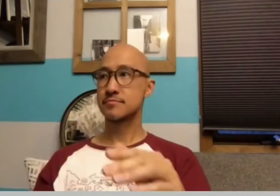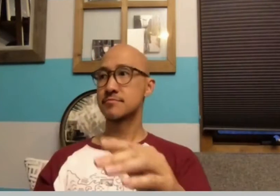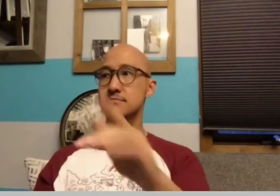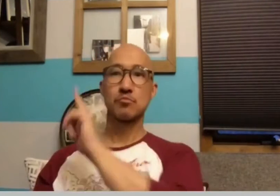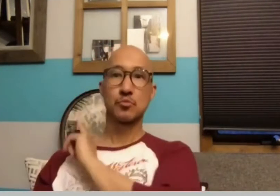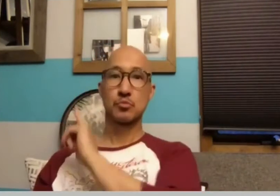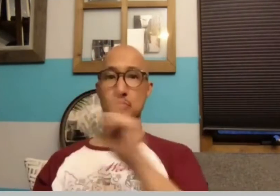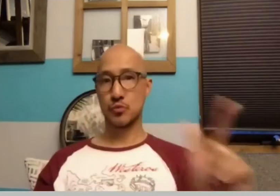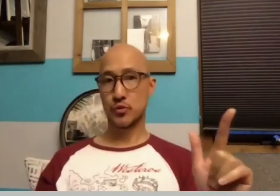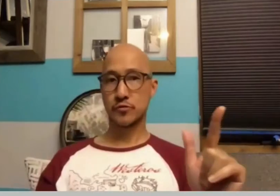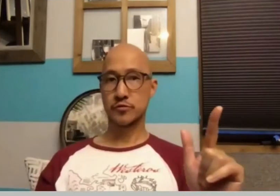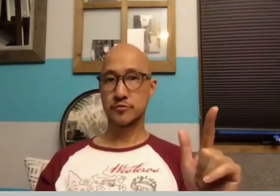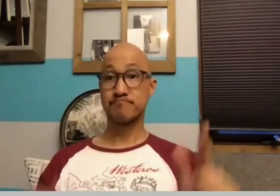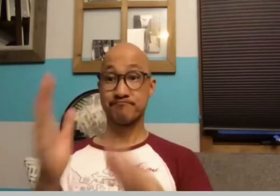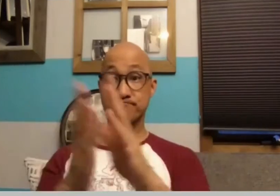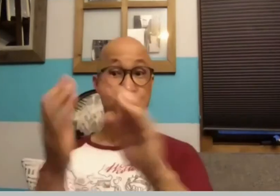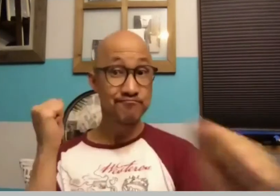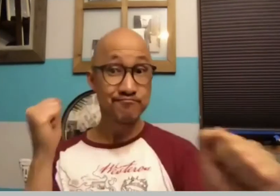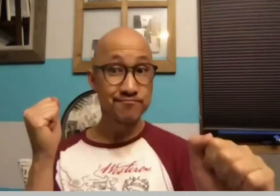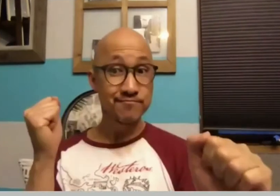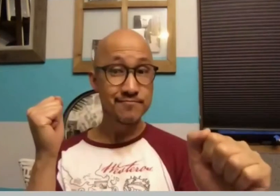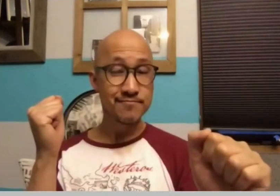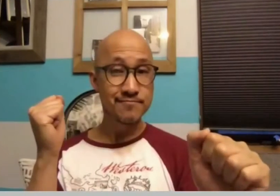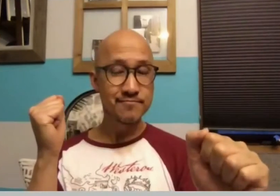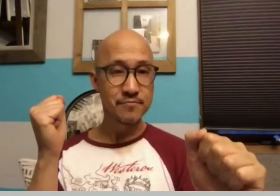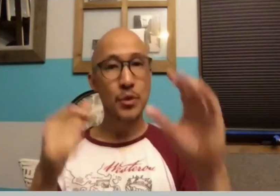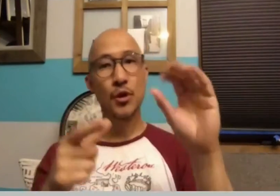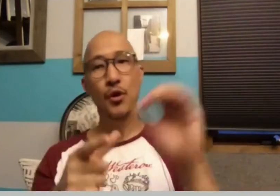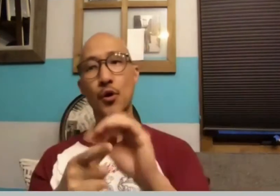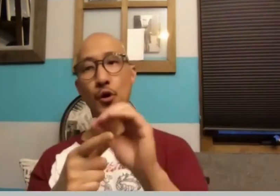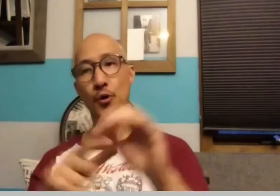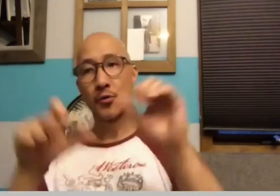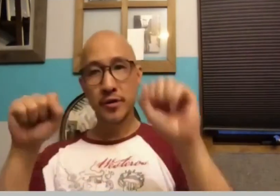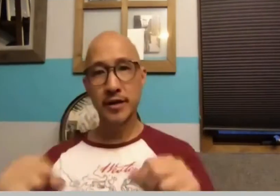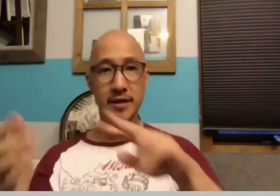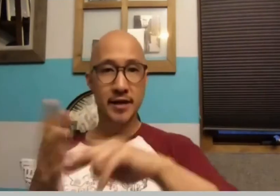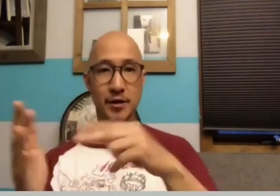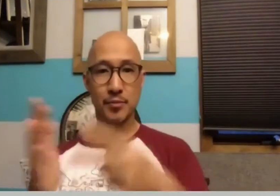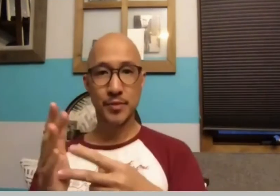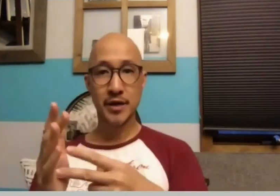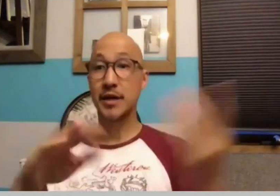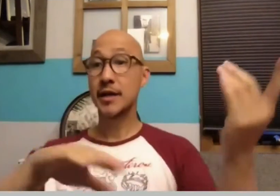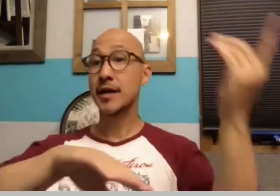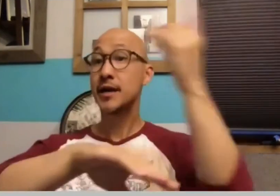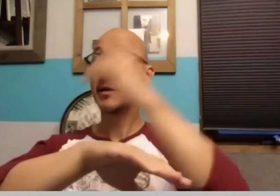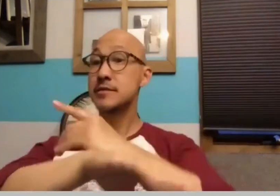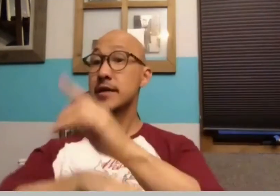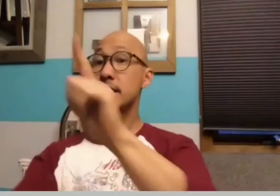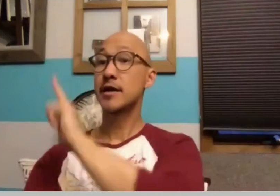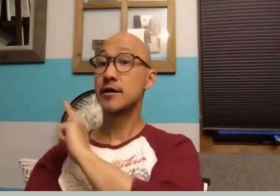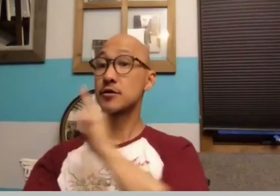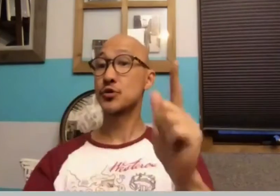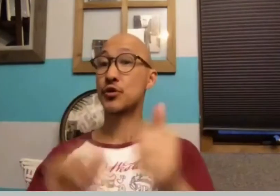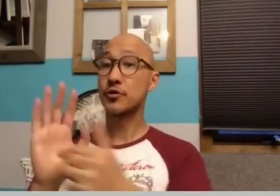redemption. That comes with it. So if you look at the story of Hosea, that's a really good picture. Hosea is a visual prophetic image of what